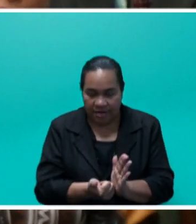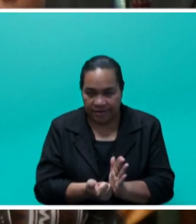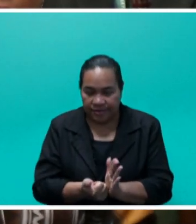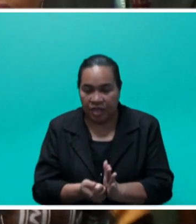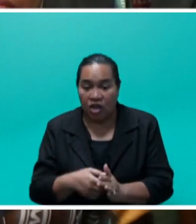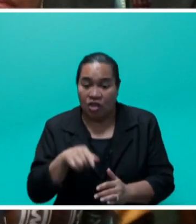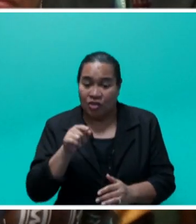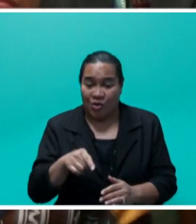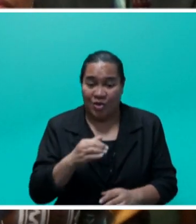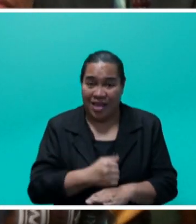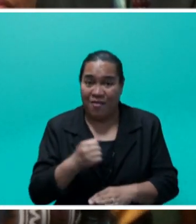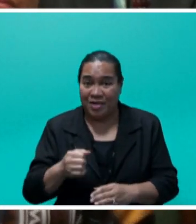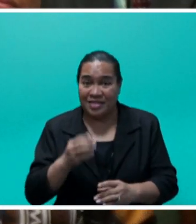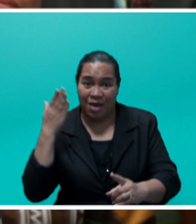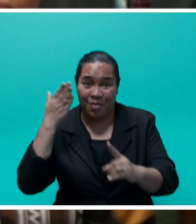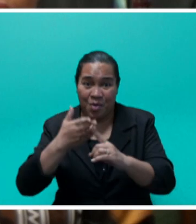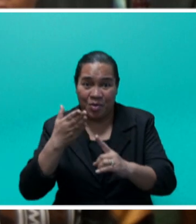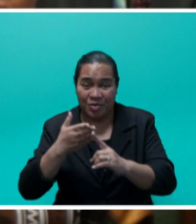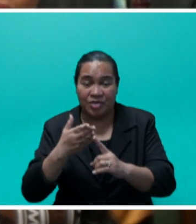government's approach, we